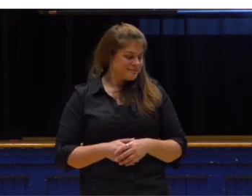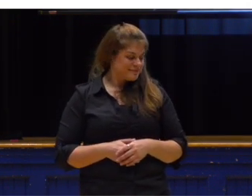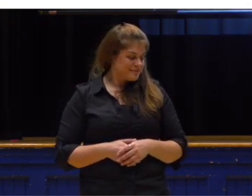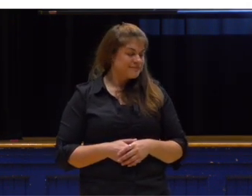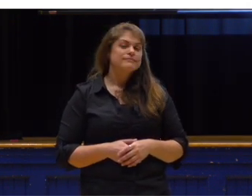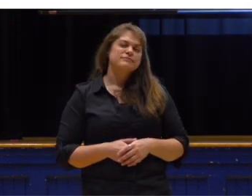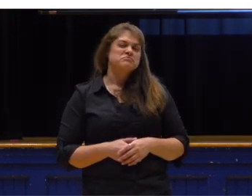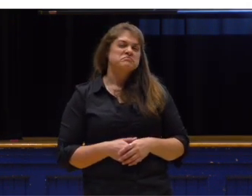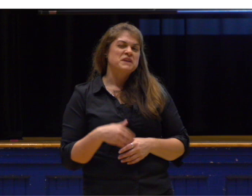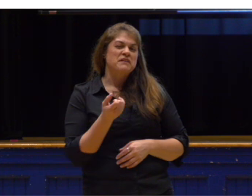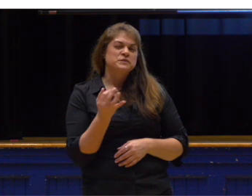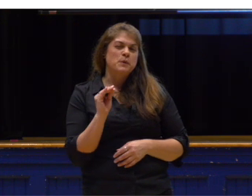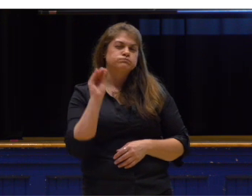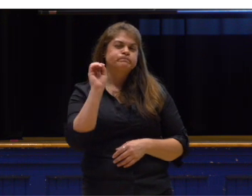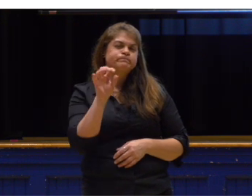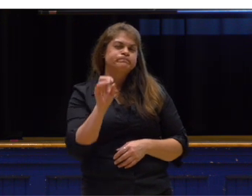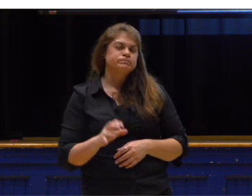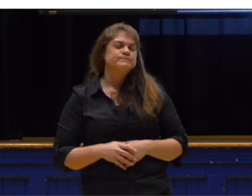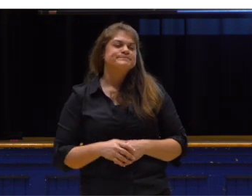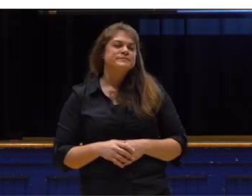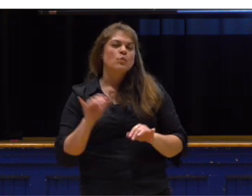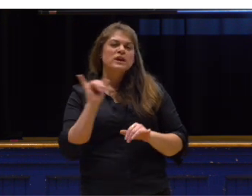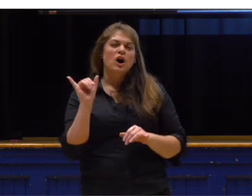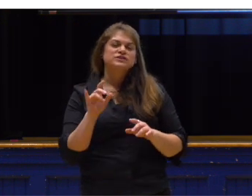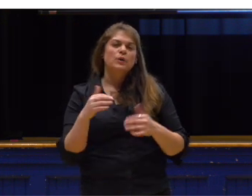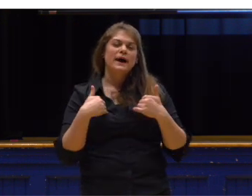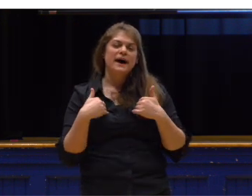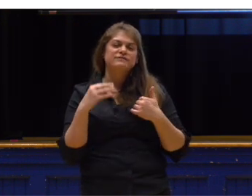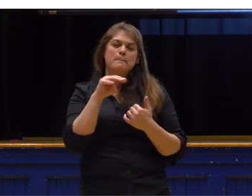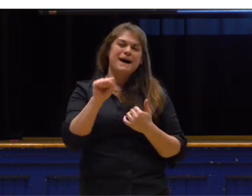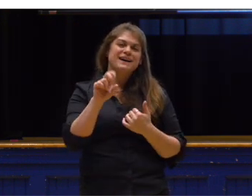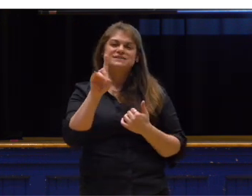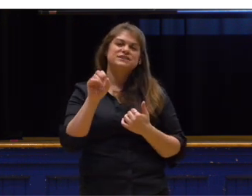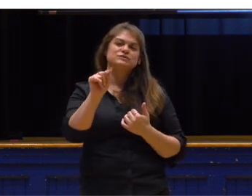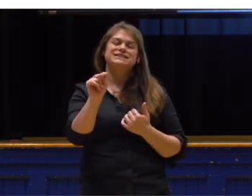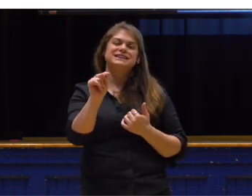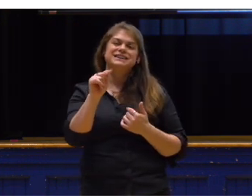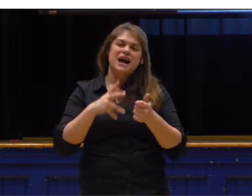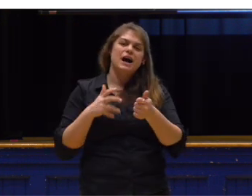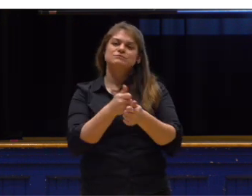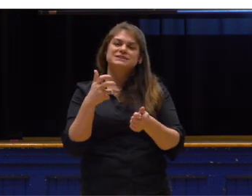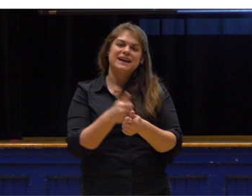A few more notes on this slide. So we also send MassDOT project updates or stakeholder email updates on a regular